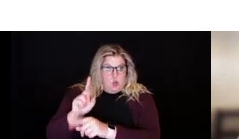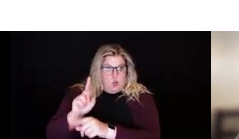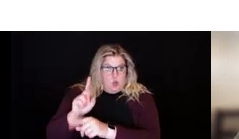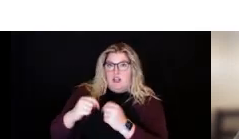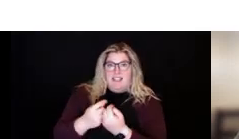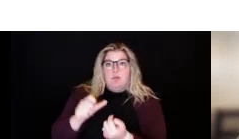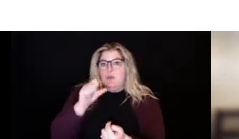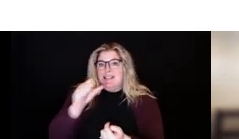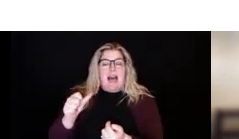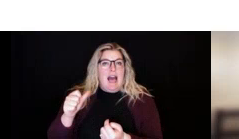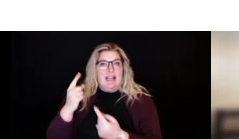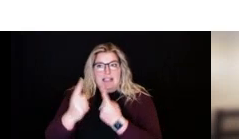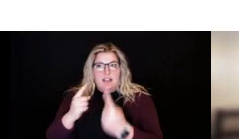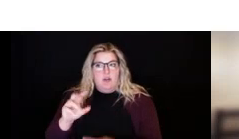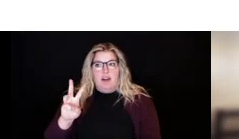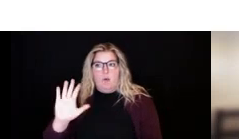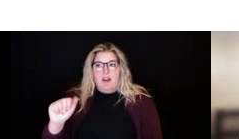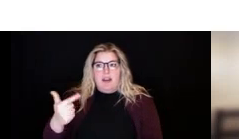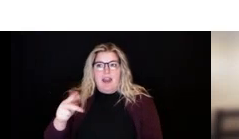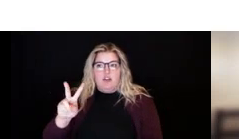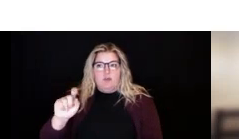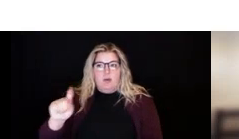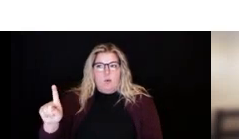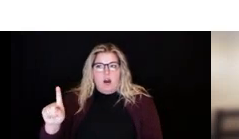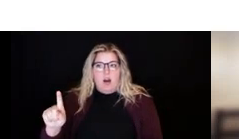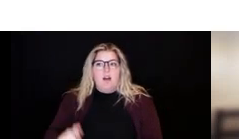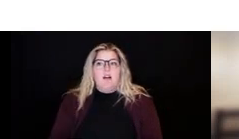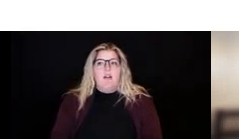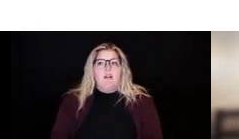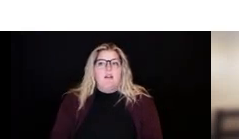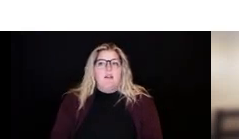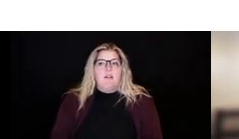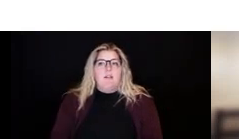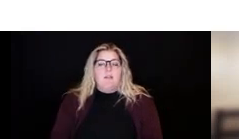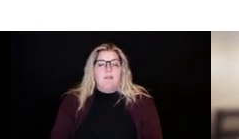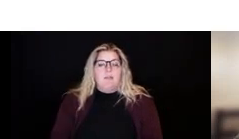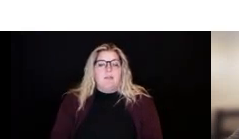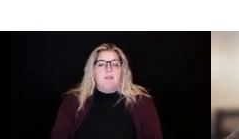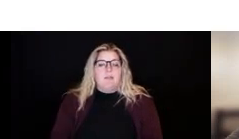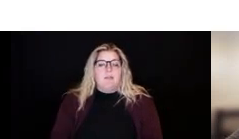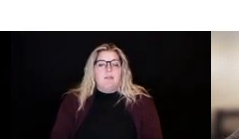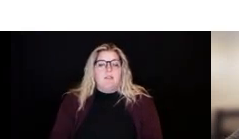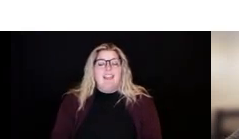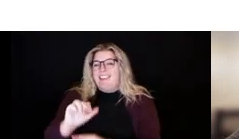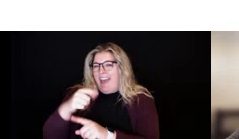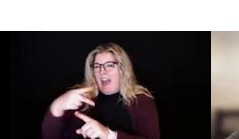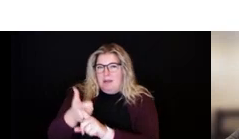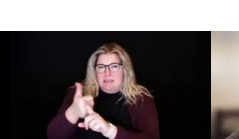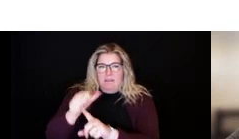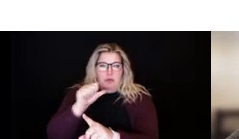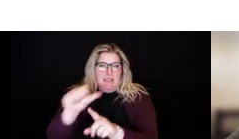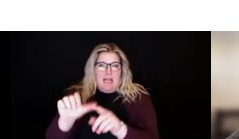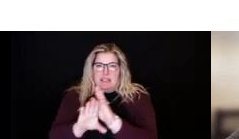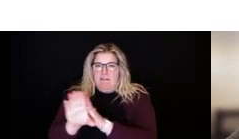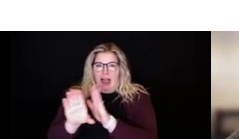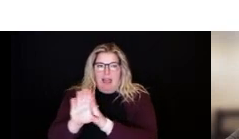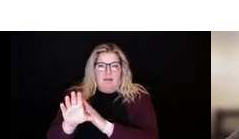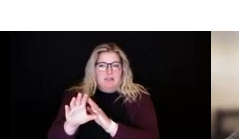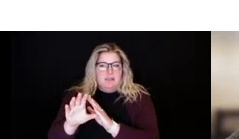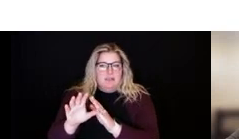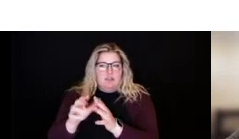criteria when this was originally created, there were not designs created for small viewports, and the app was not developed to